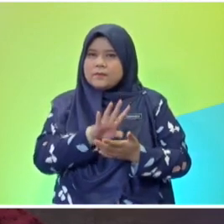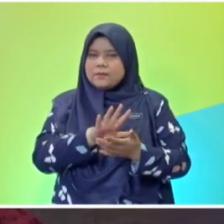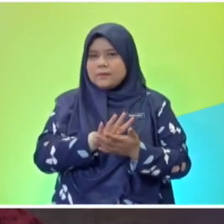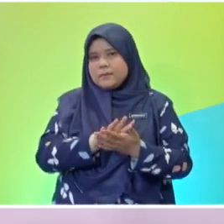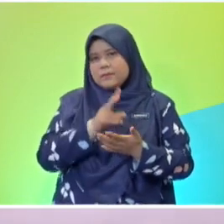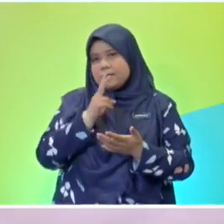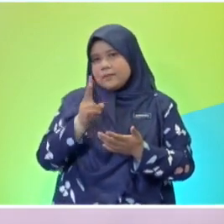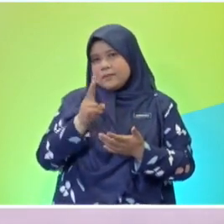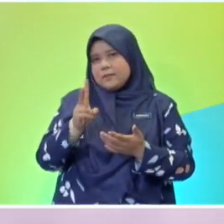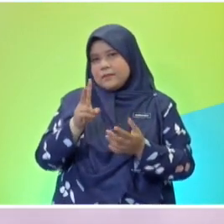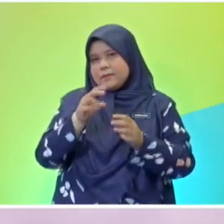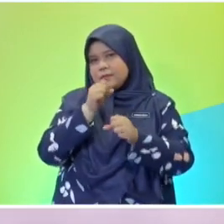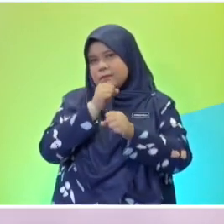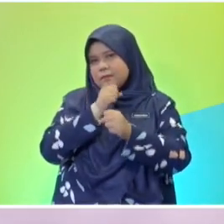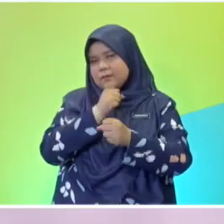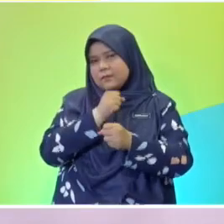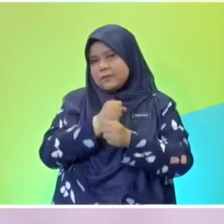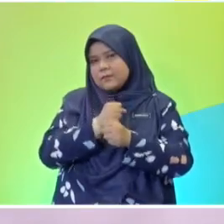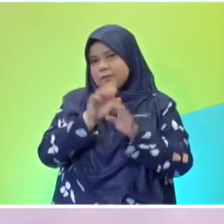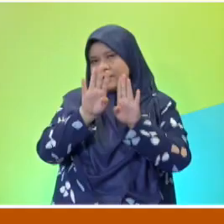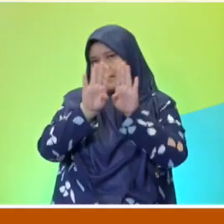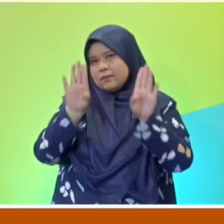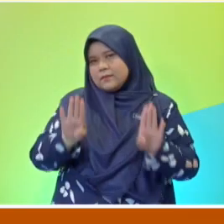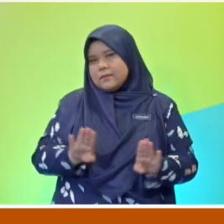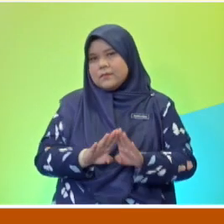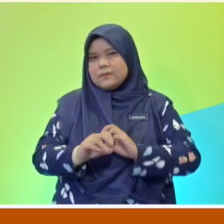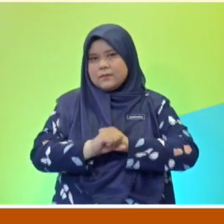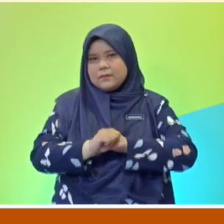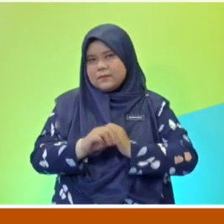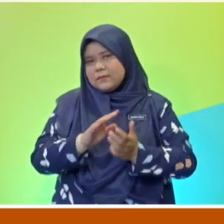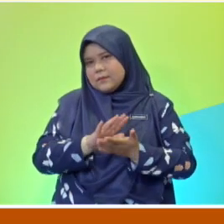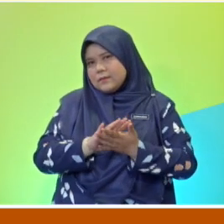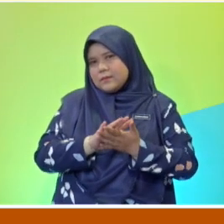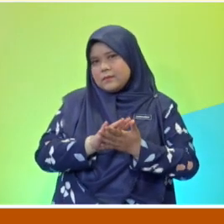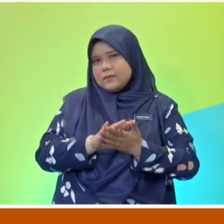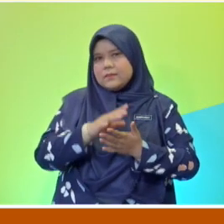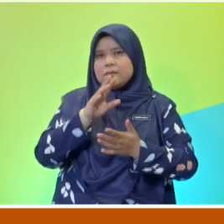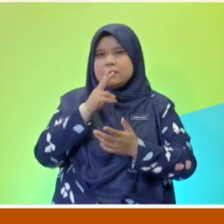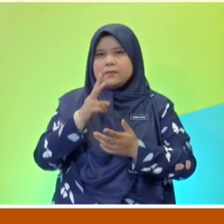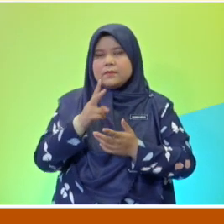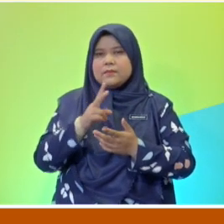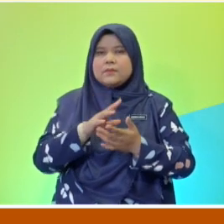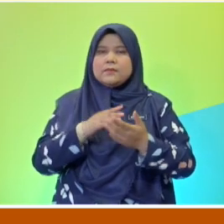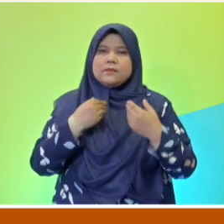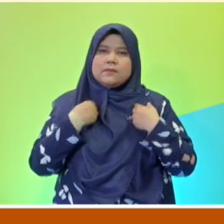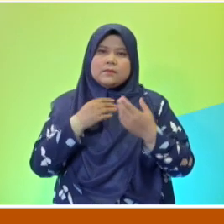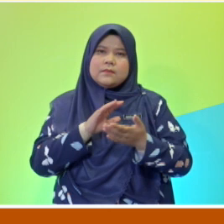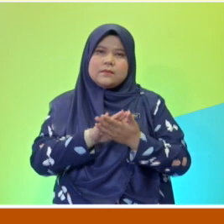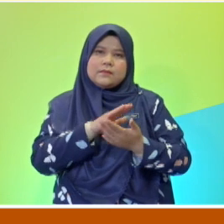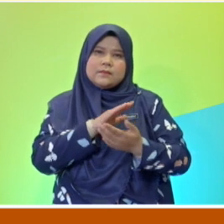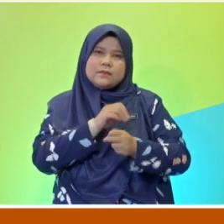see on the job advertisement over here, at the bottom, it says interested applications, you can go